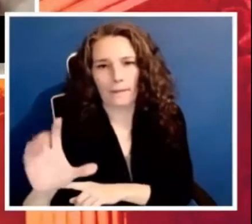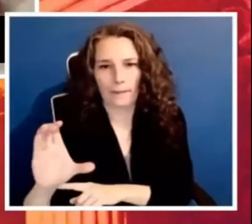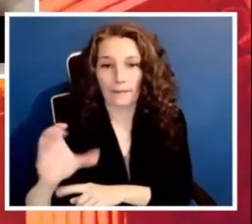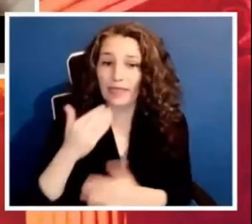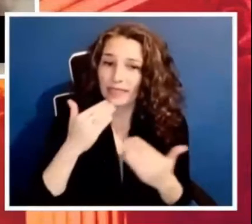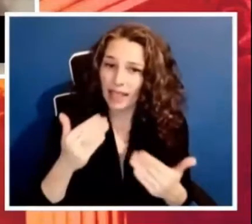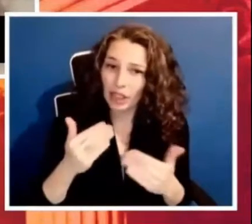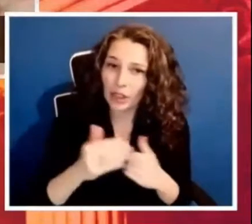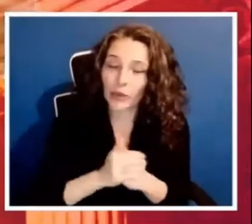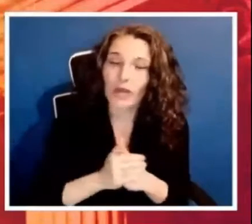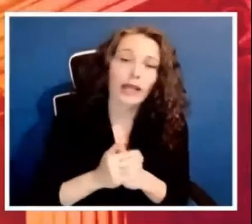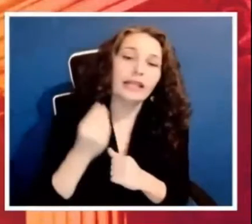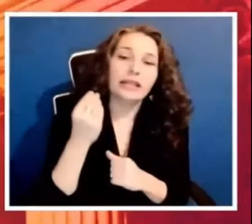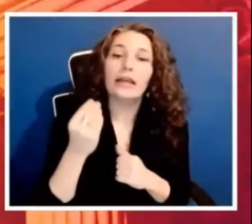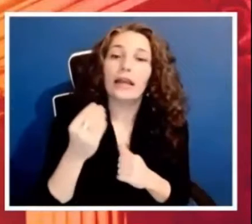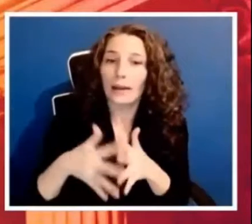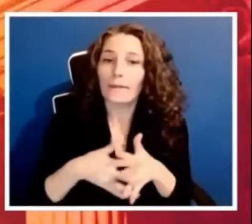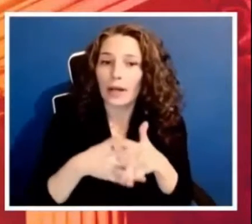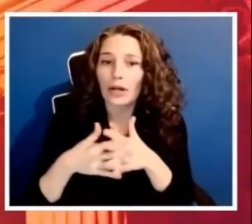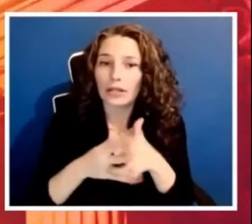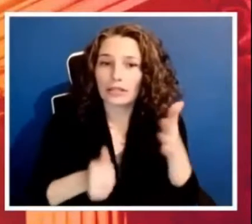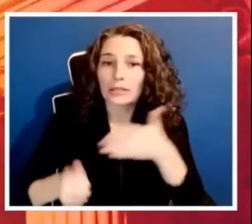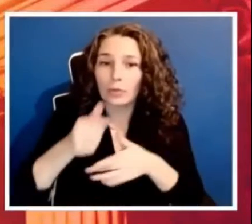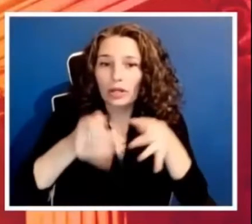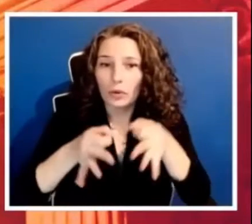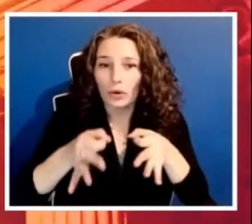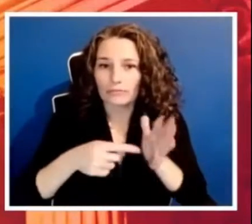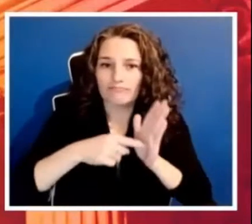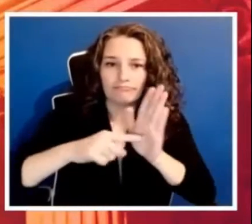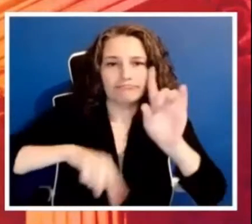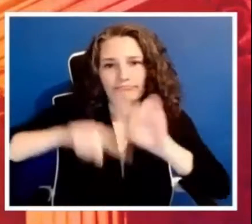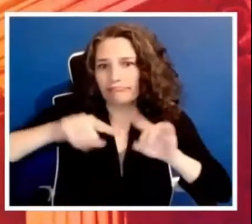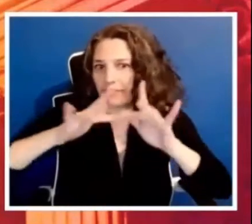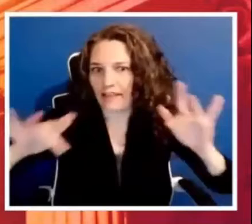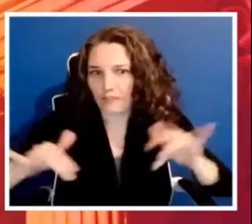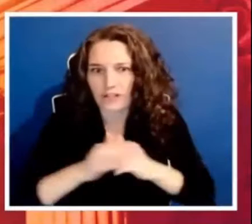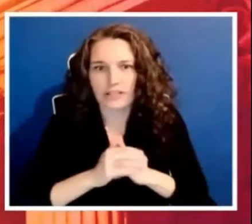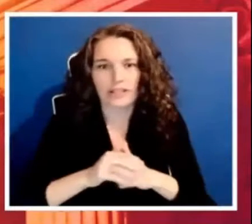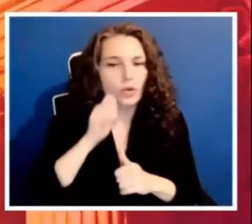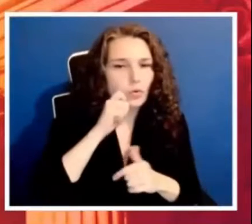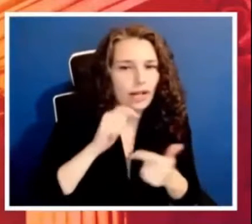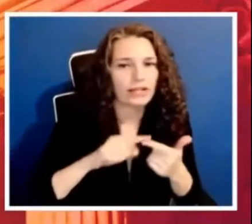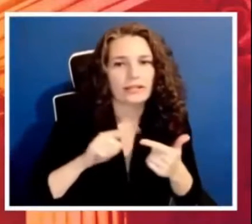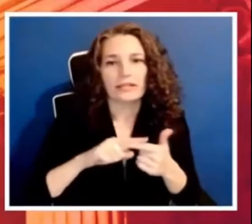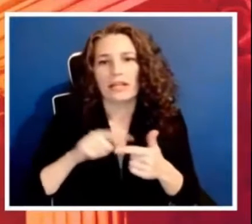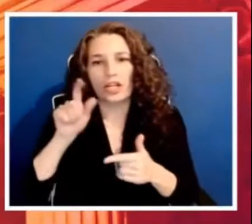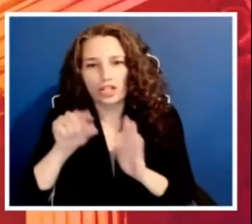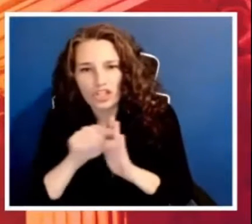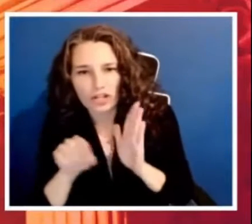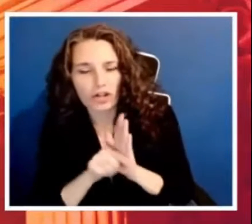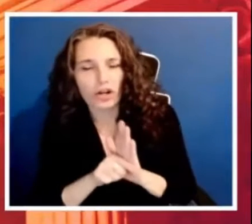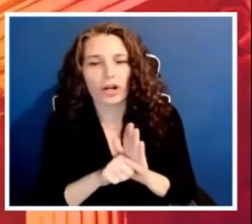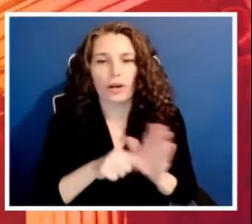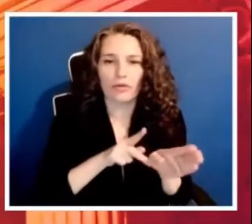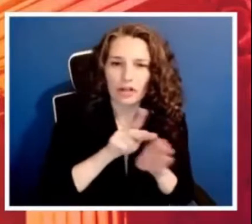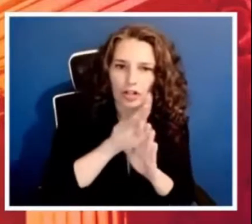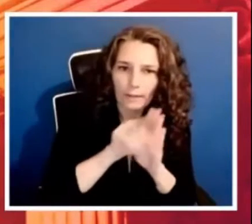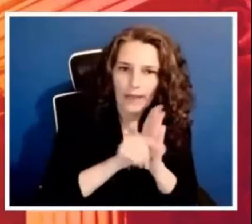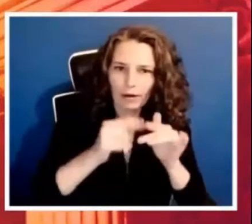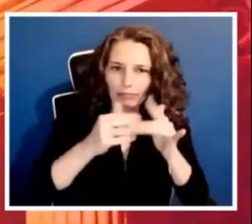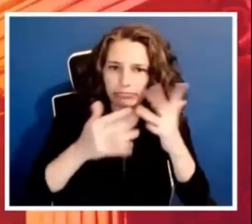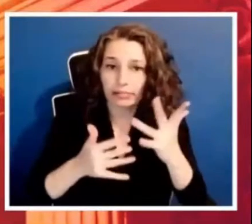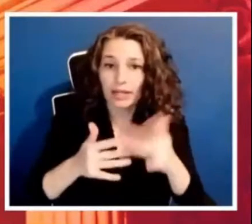The American people deserve a Supreme Court which reflects the nation's diversity, from race to gender to professional background and more. Judge Jackson's